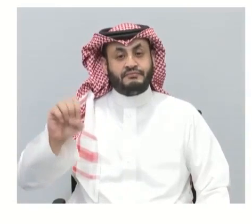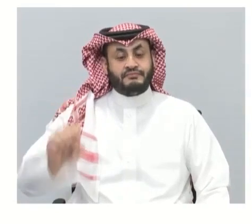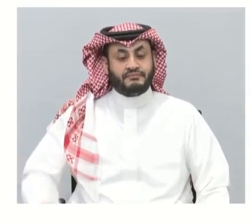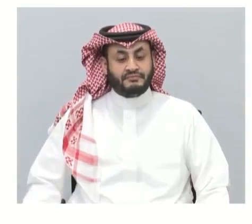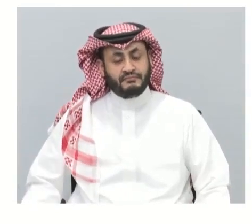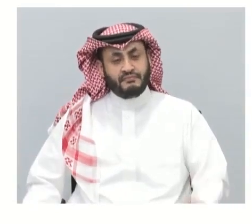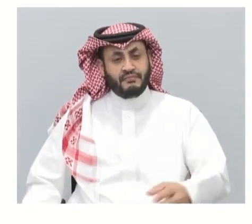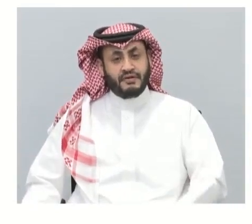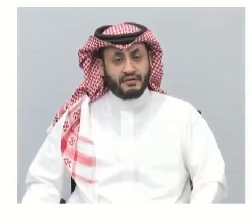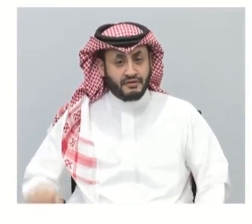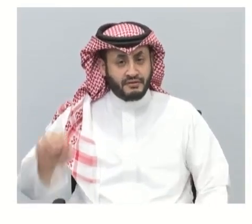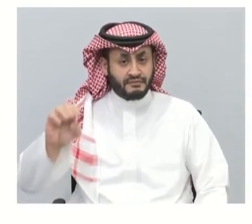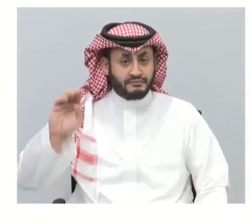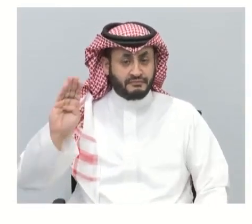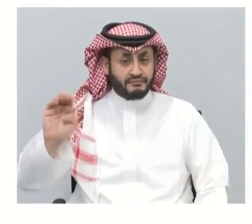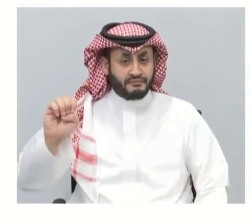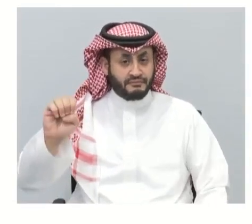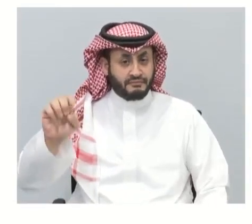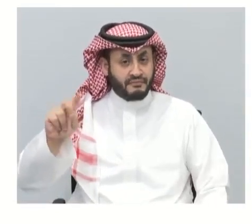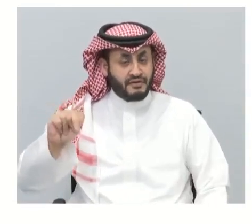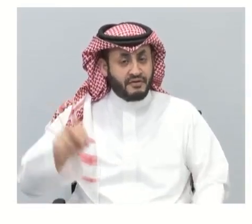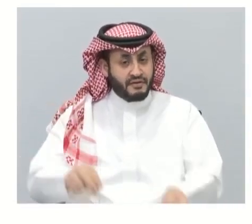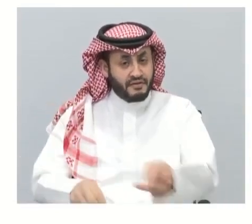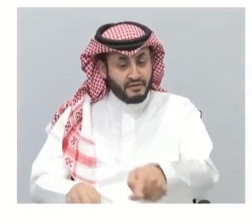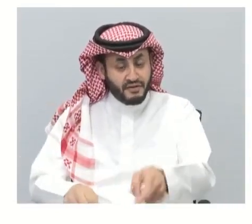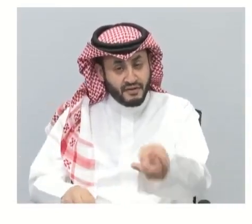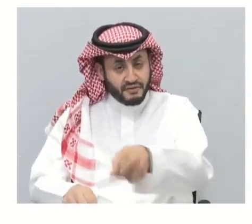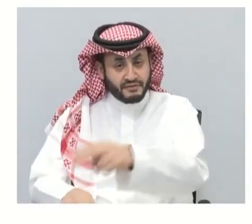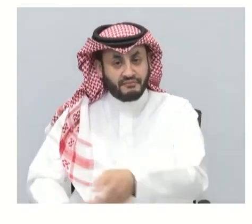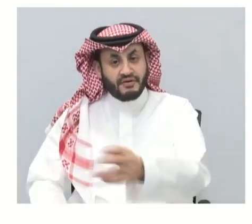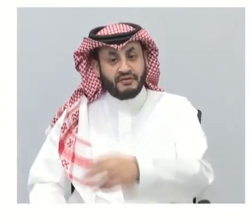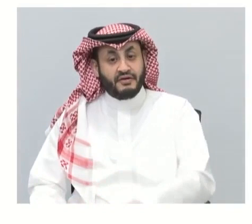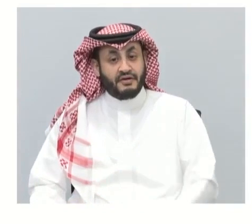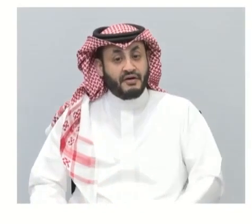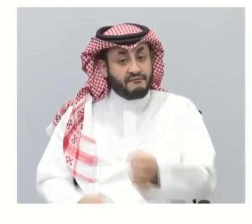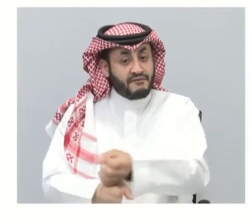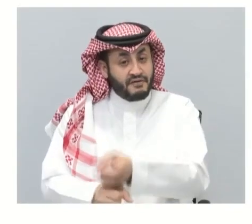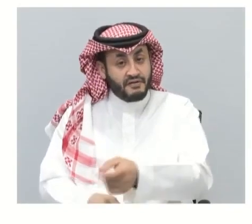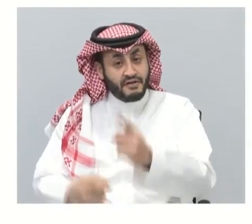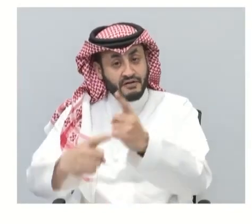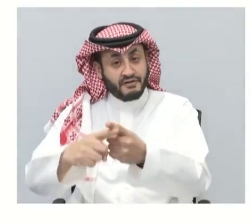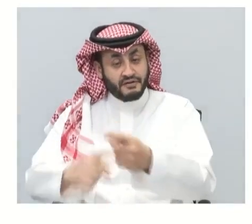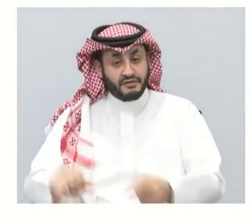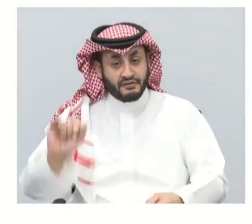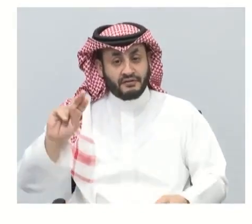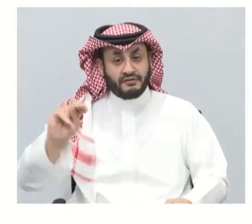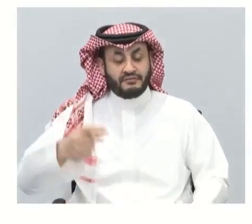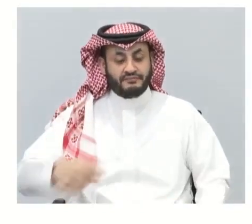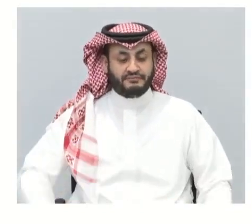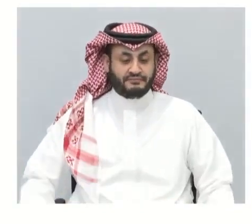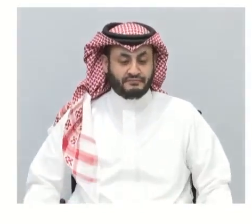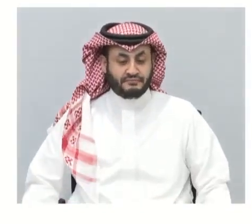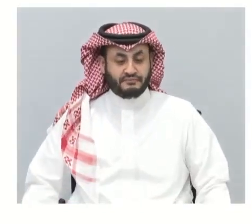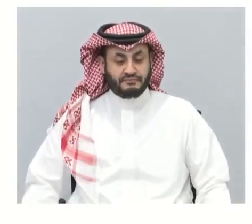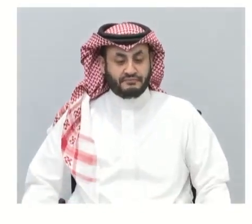tense, so been, verb ing. The ing is for the progressive and the perfect tense,